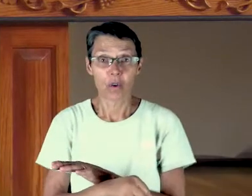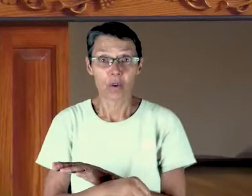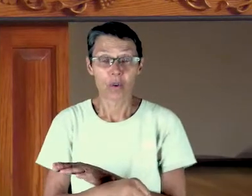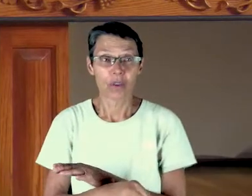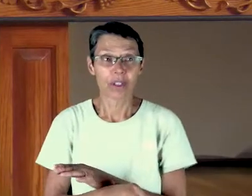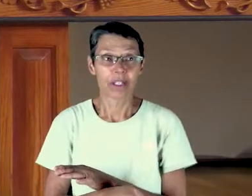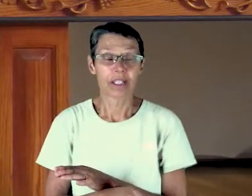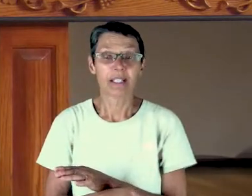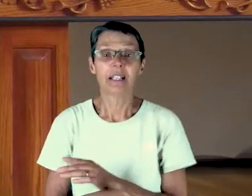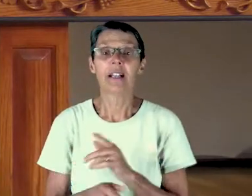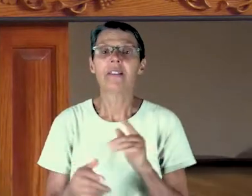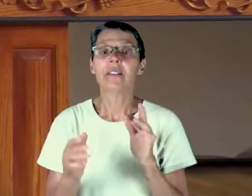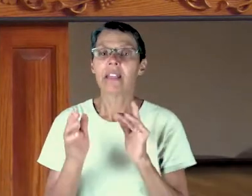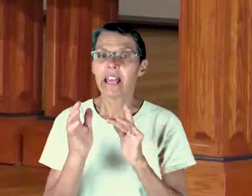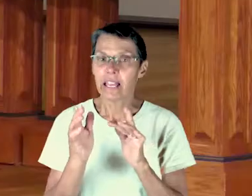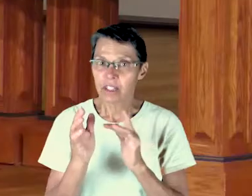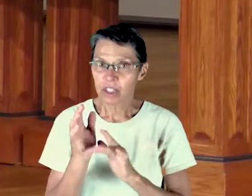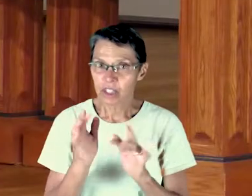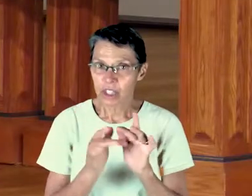him king.